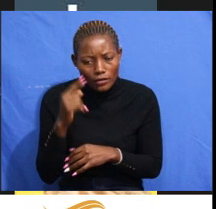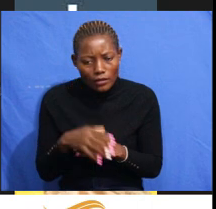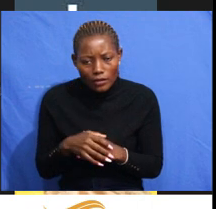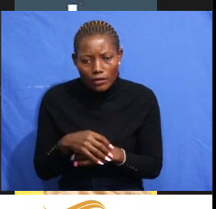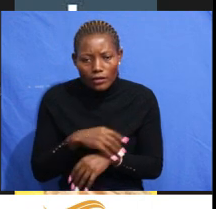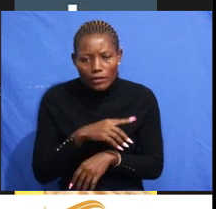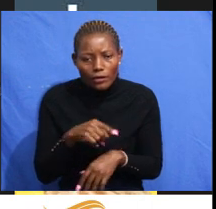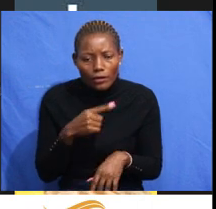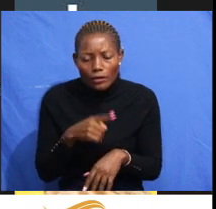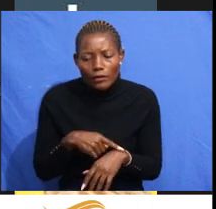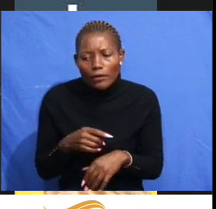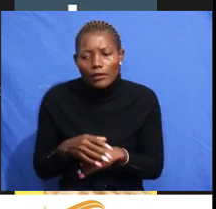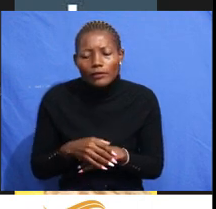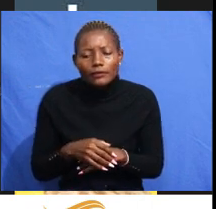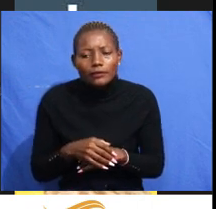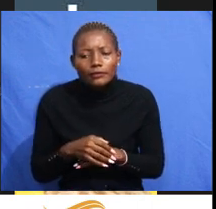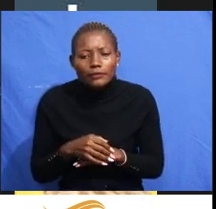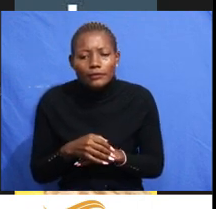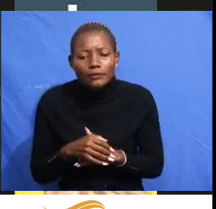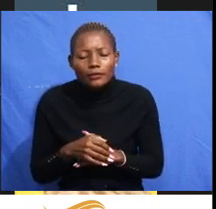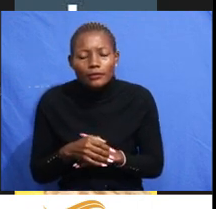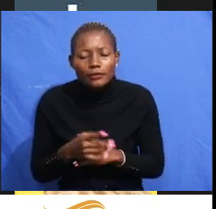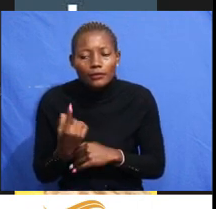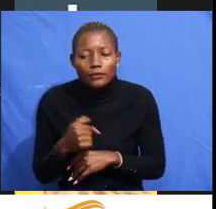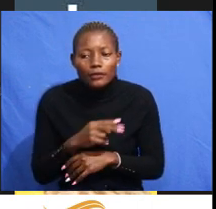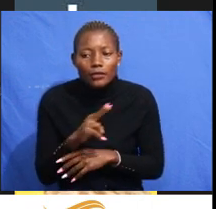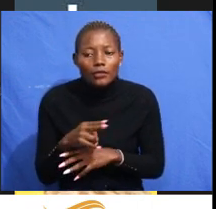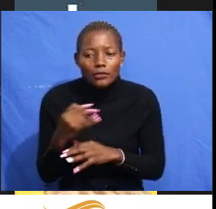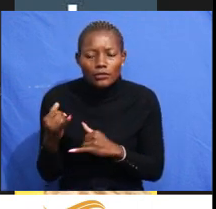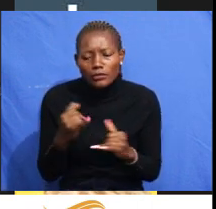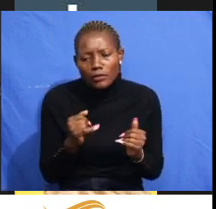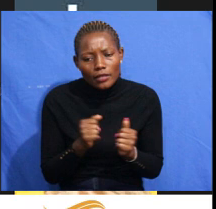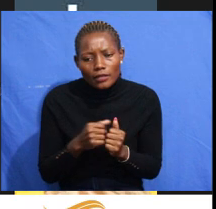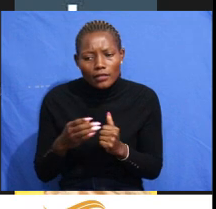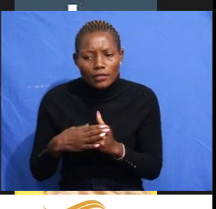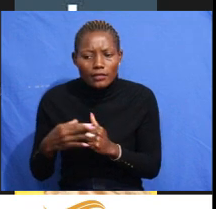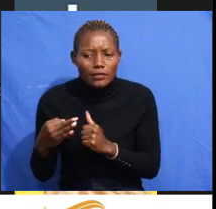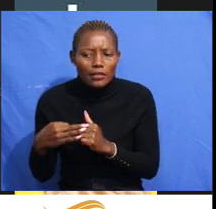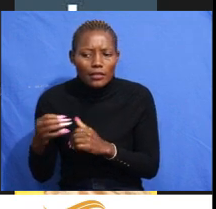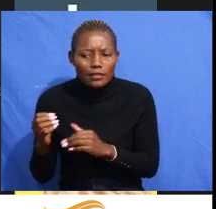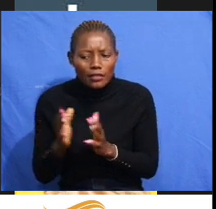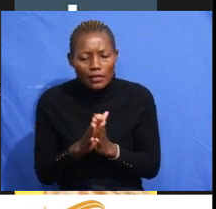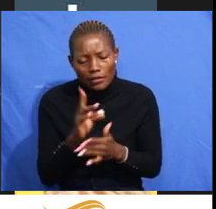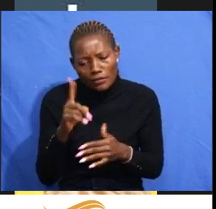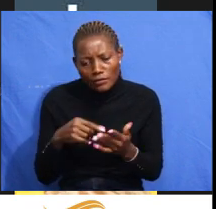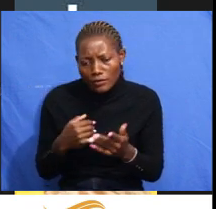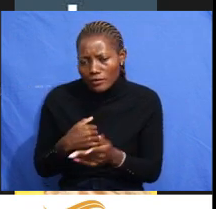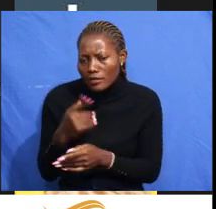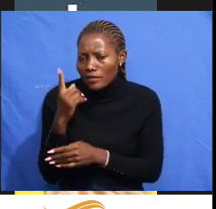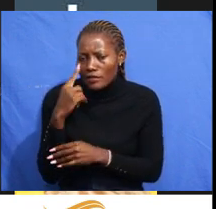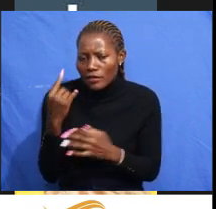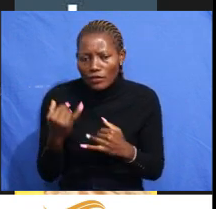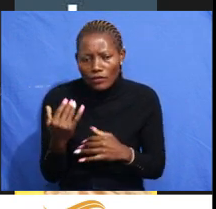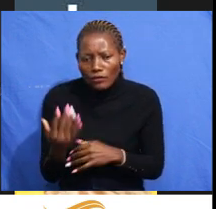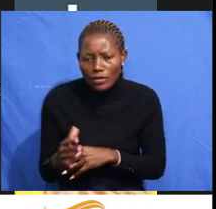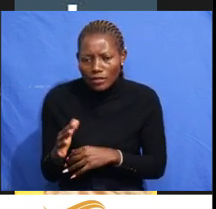used to watch the basketball in the 1980s, and what I'm seeing of basketball right now. yeah. It's totally